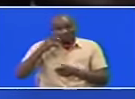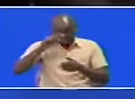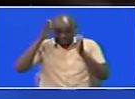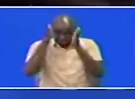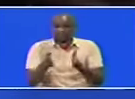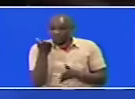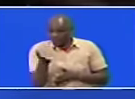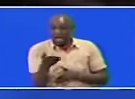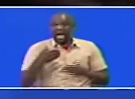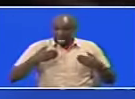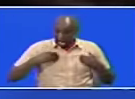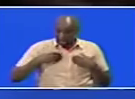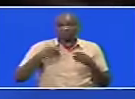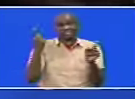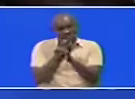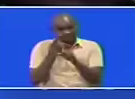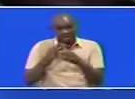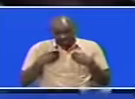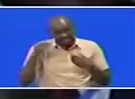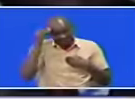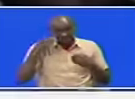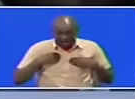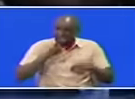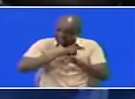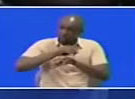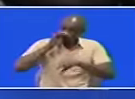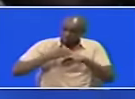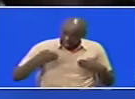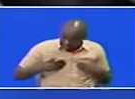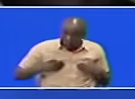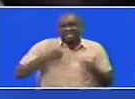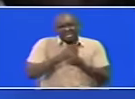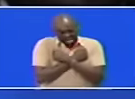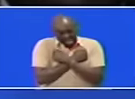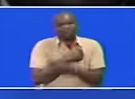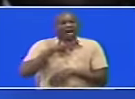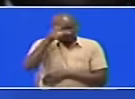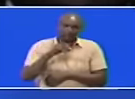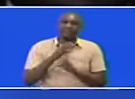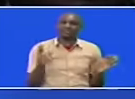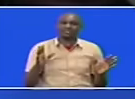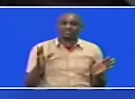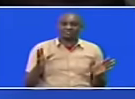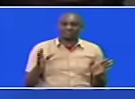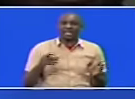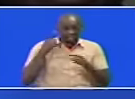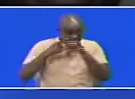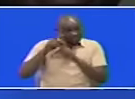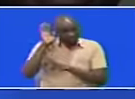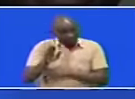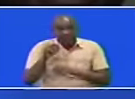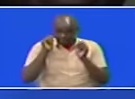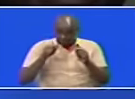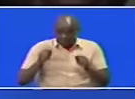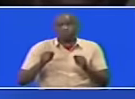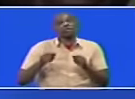candidate, she has the right credentials, she has the right attitude, she is a Pan-Africanist, and her experience, I think, would go a